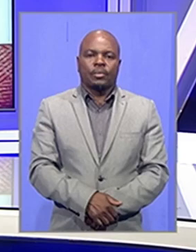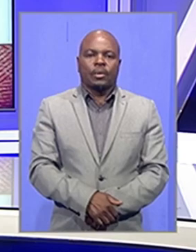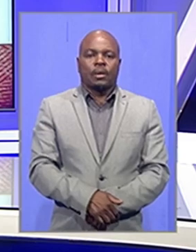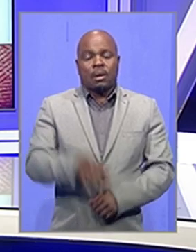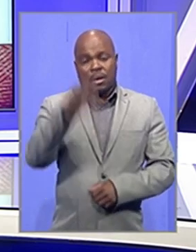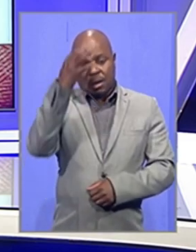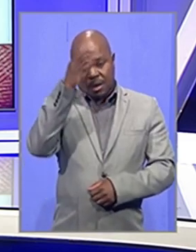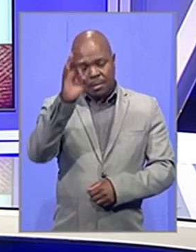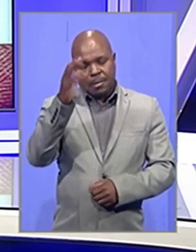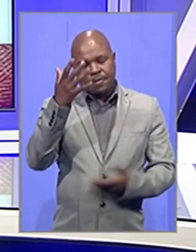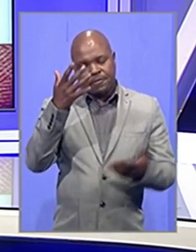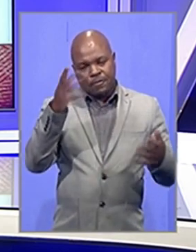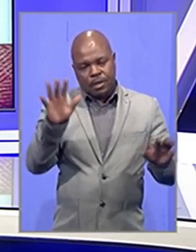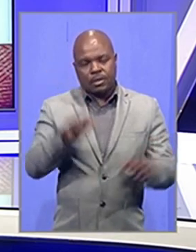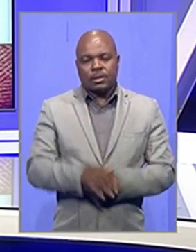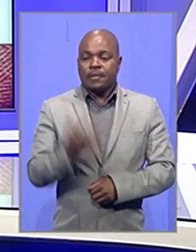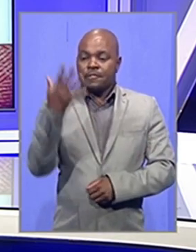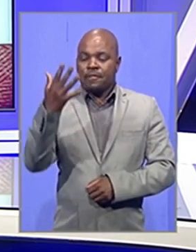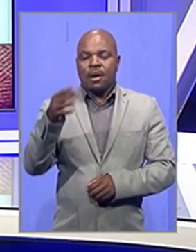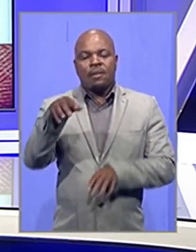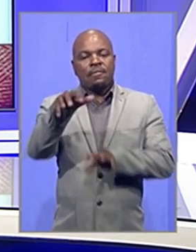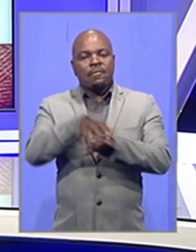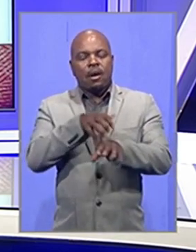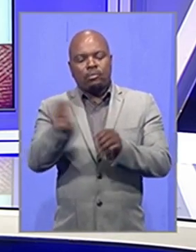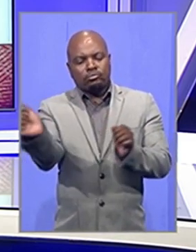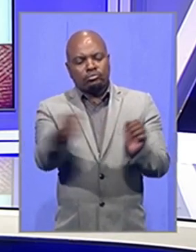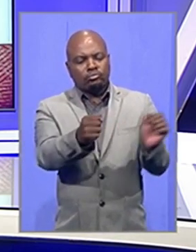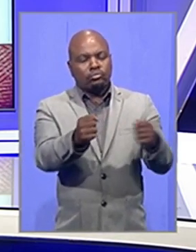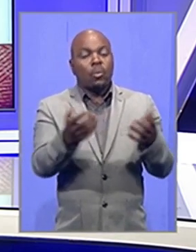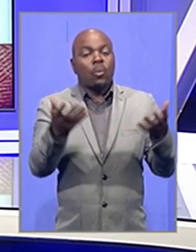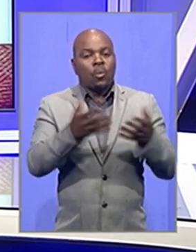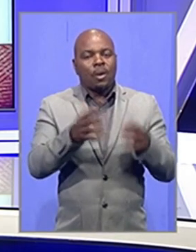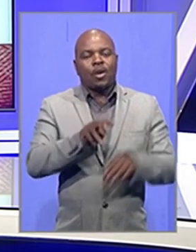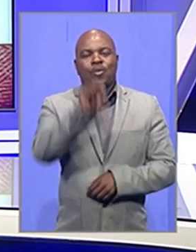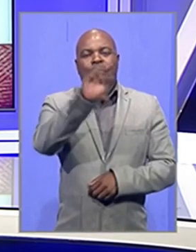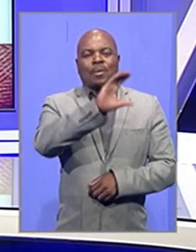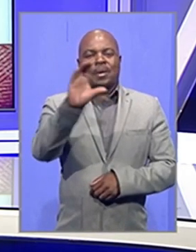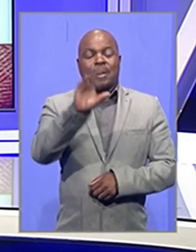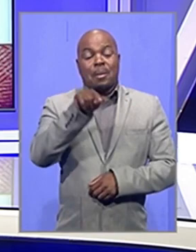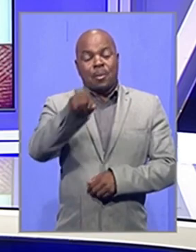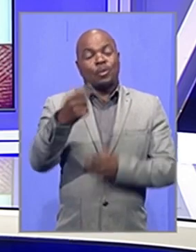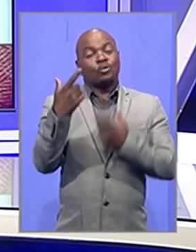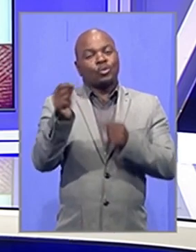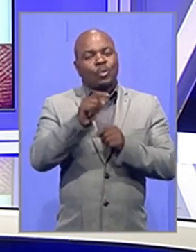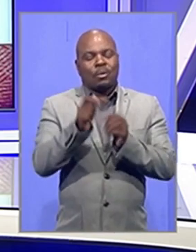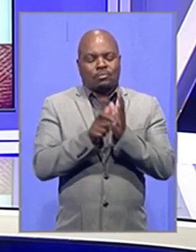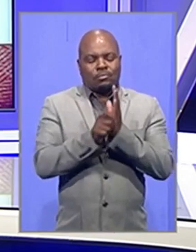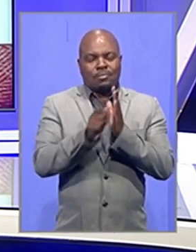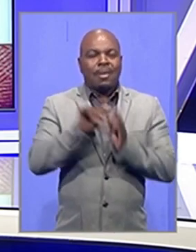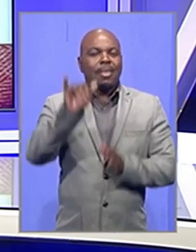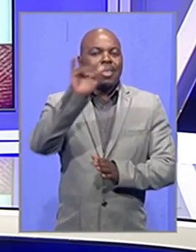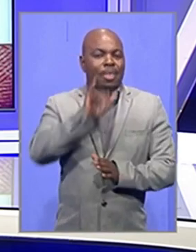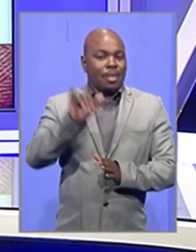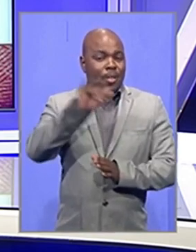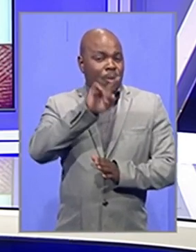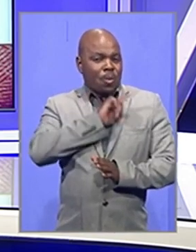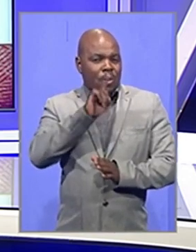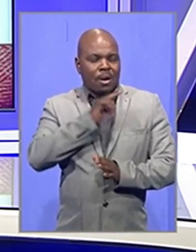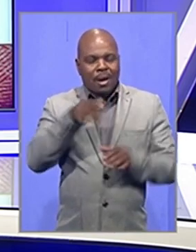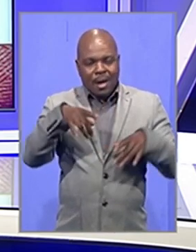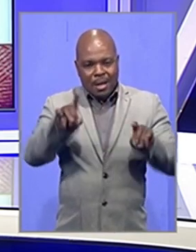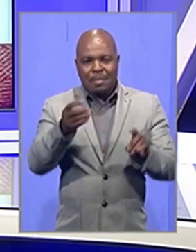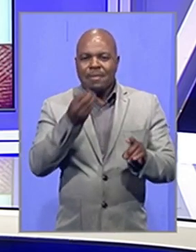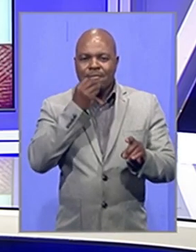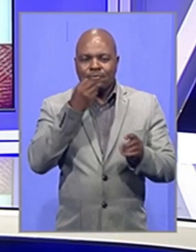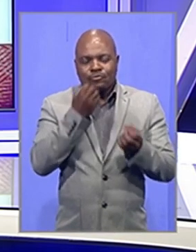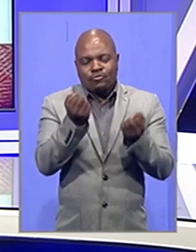Puso e thapile balemirui ba le batlhano mo porofenseng ya Kapa Bokone go jala mmidi o sorolana go samagana le phepo ya diruiwa.